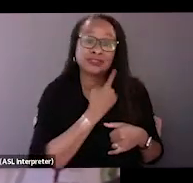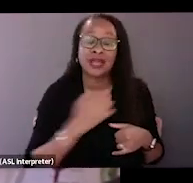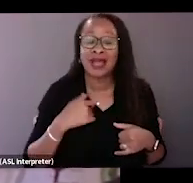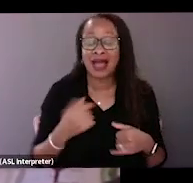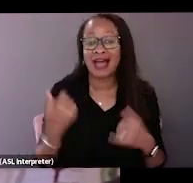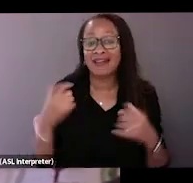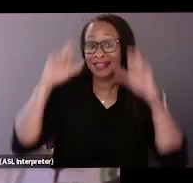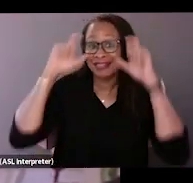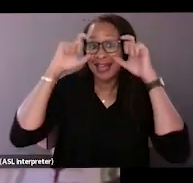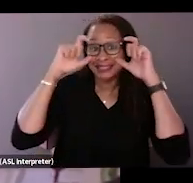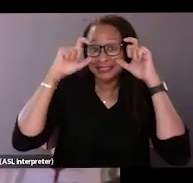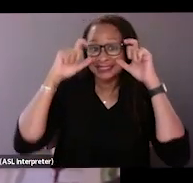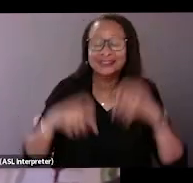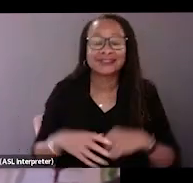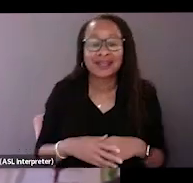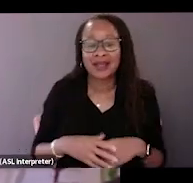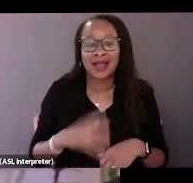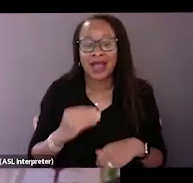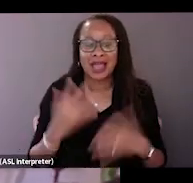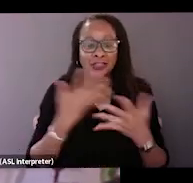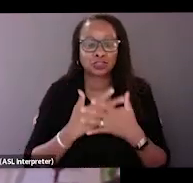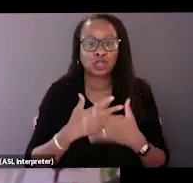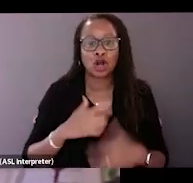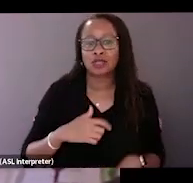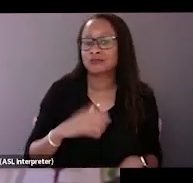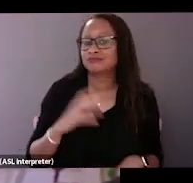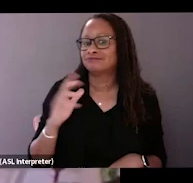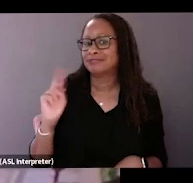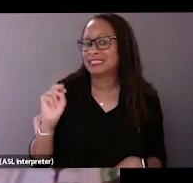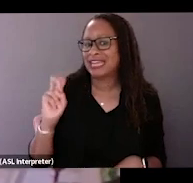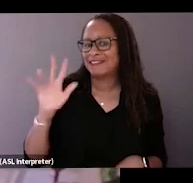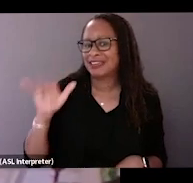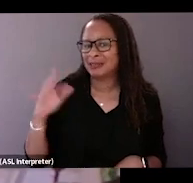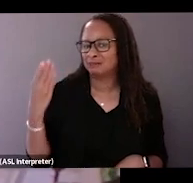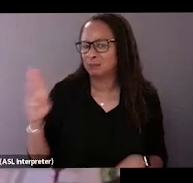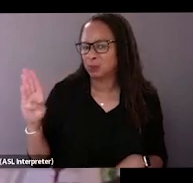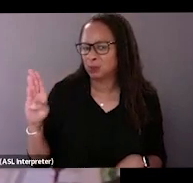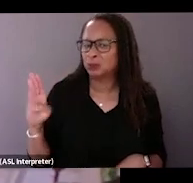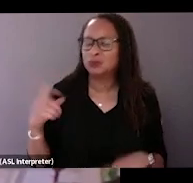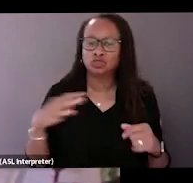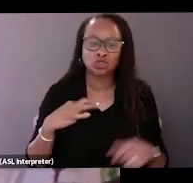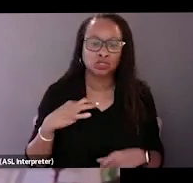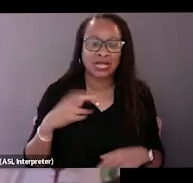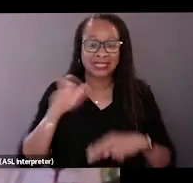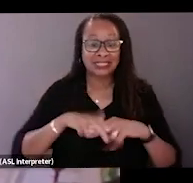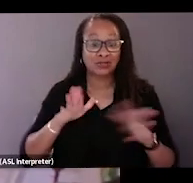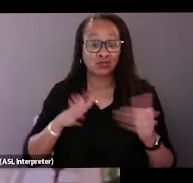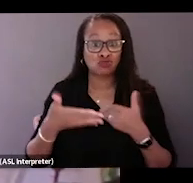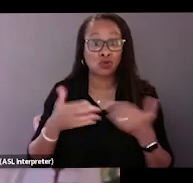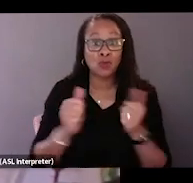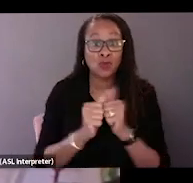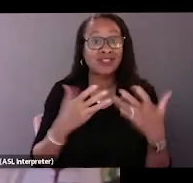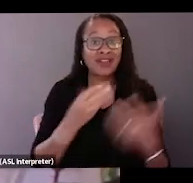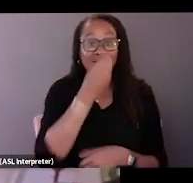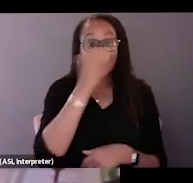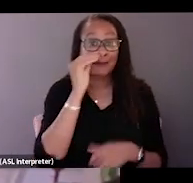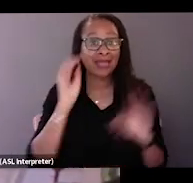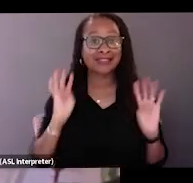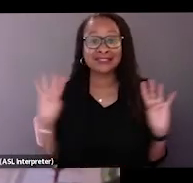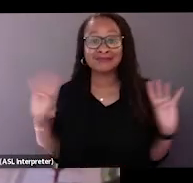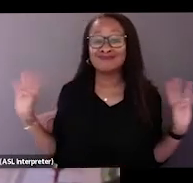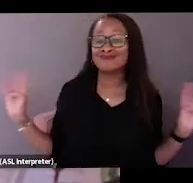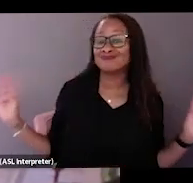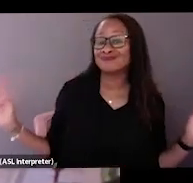clear glasses and a dark navy shirt. And I'm sitting in a room with a bunch of plants around